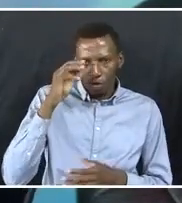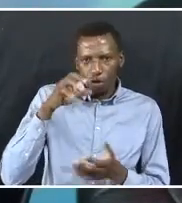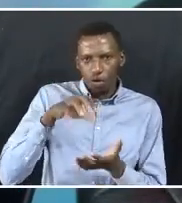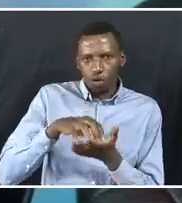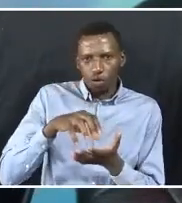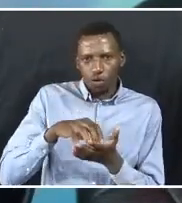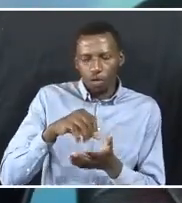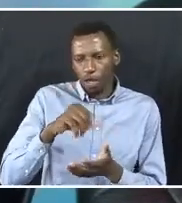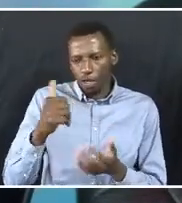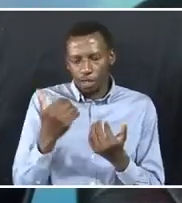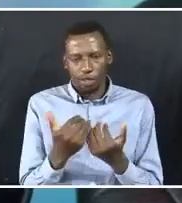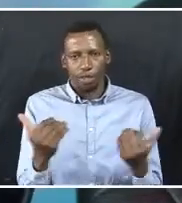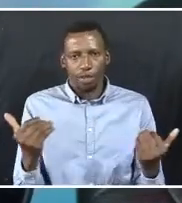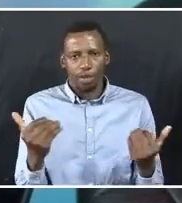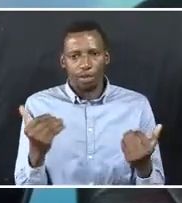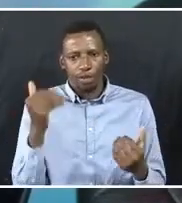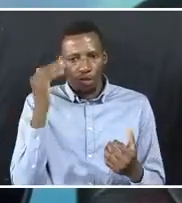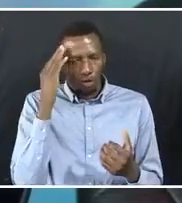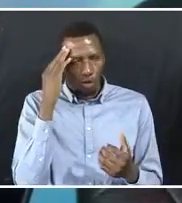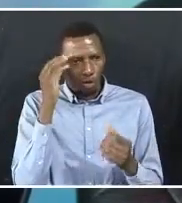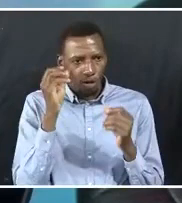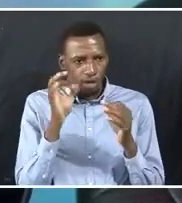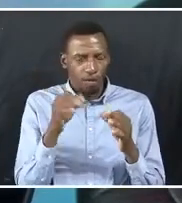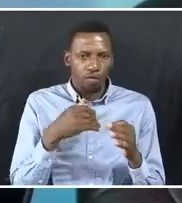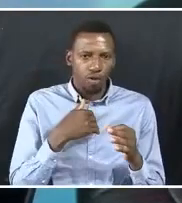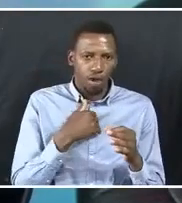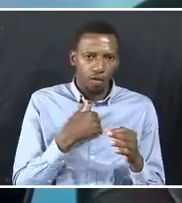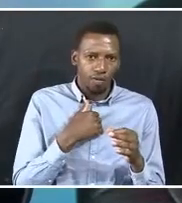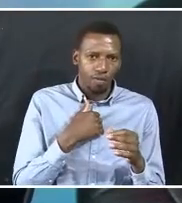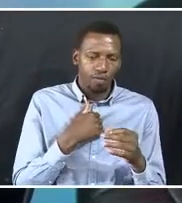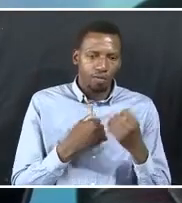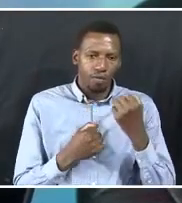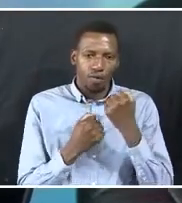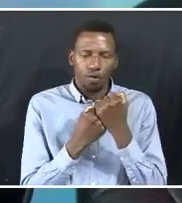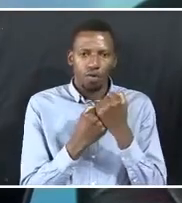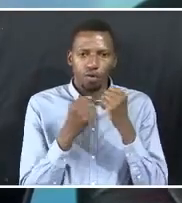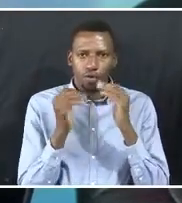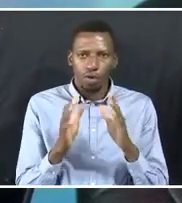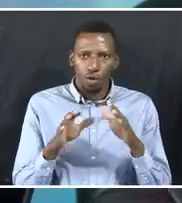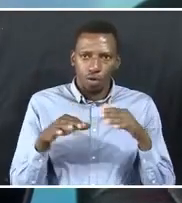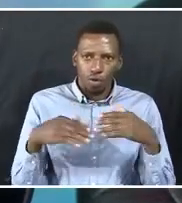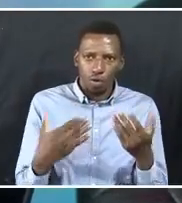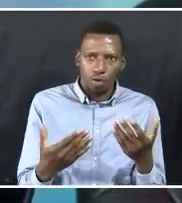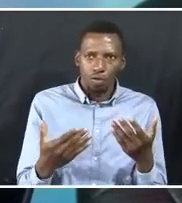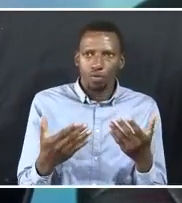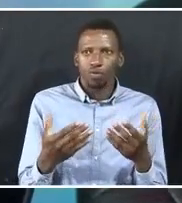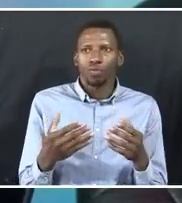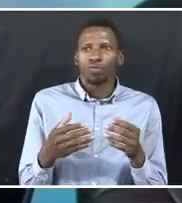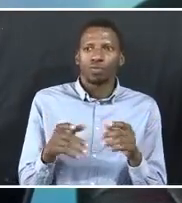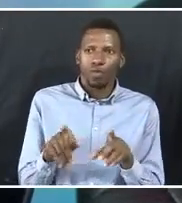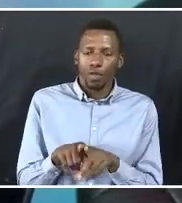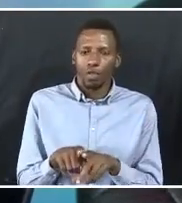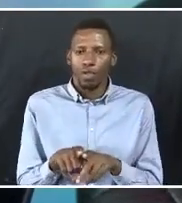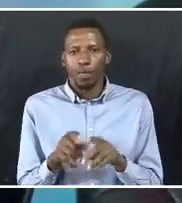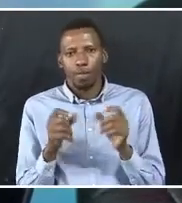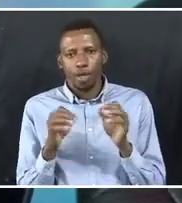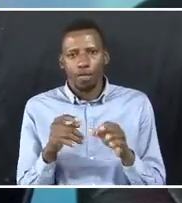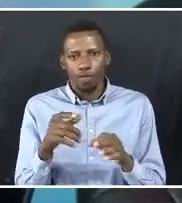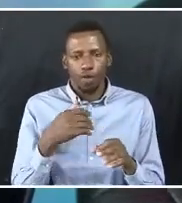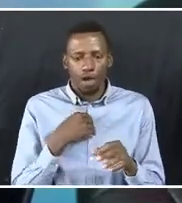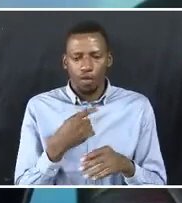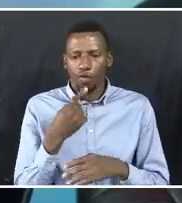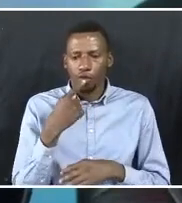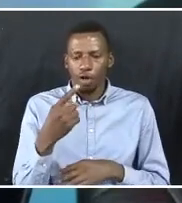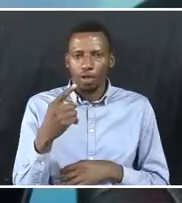children, get to know if you have a donor among them, and if you happen to have a